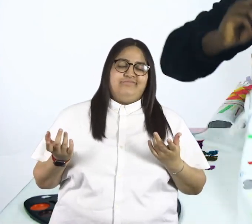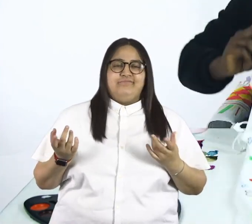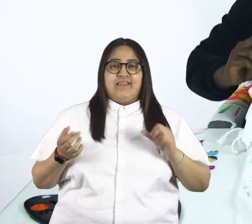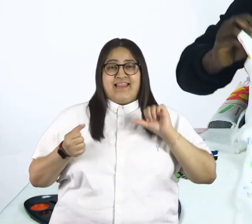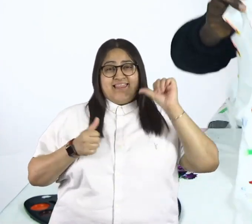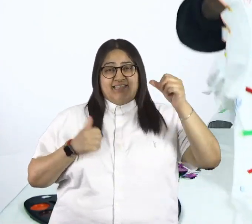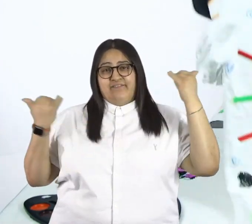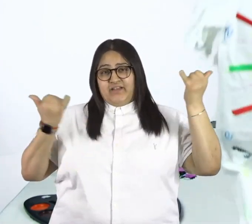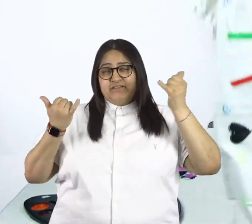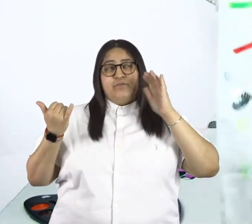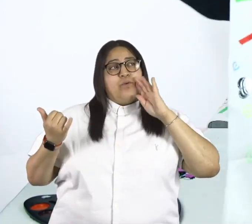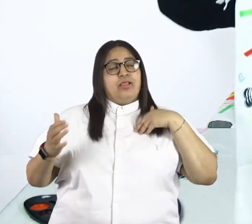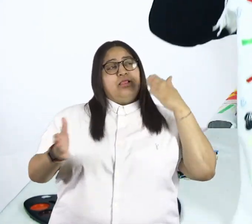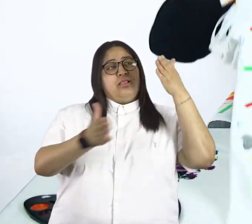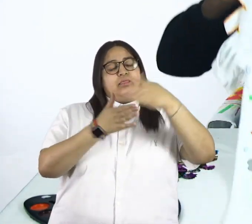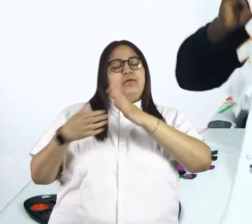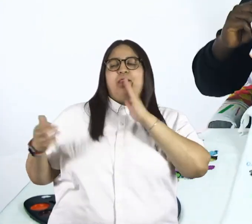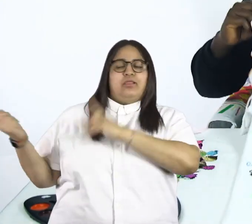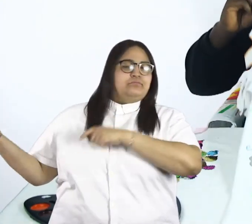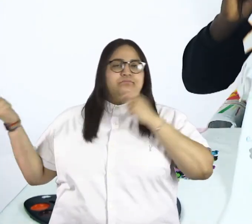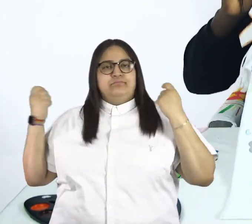festival I attend.